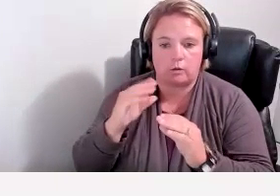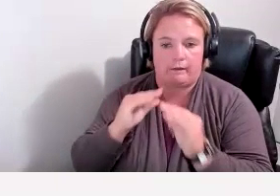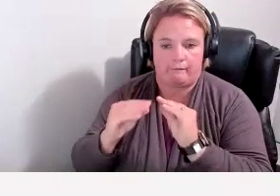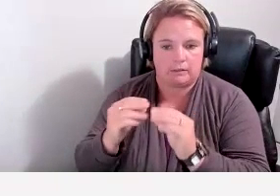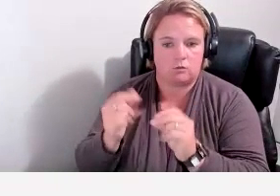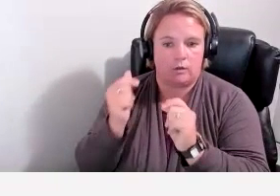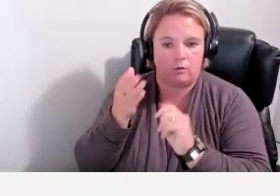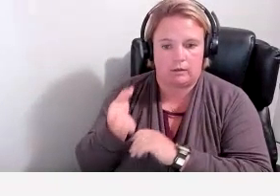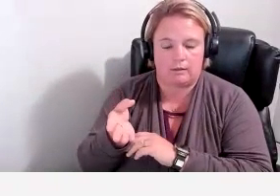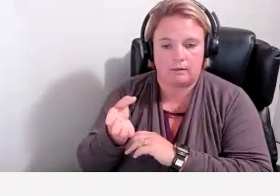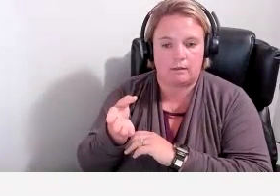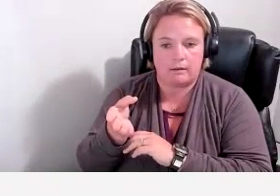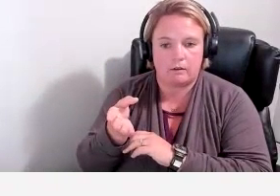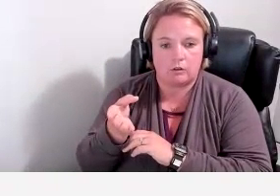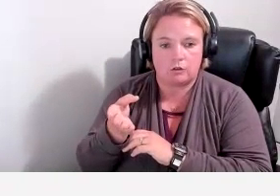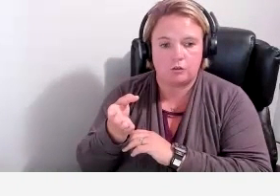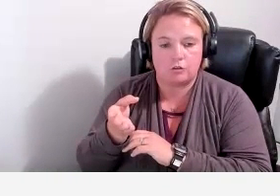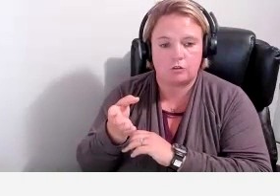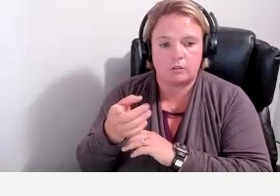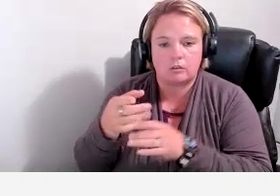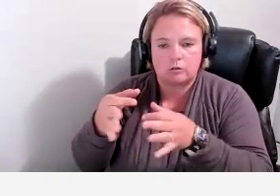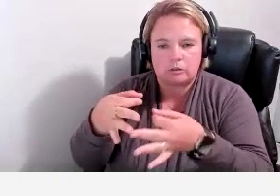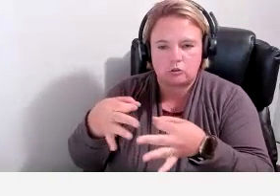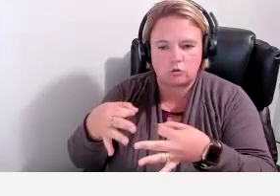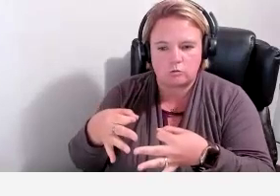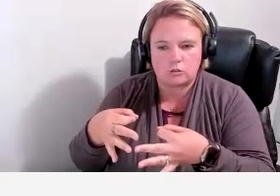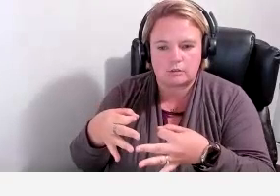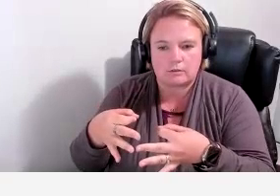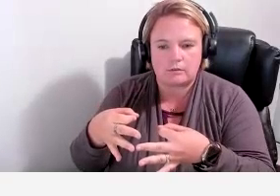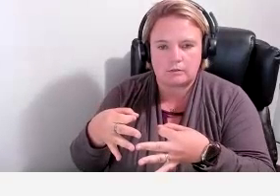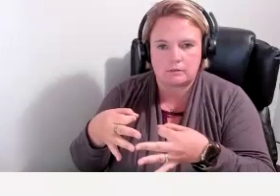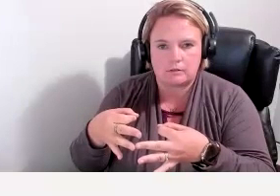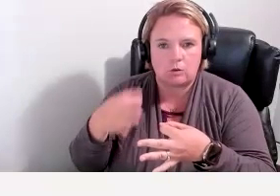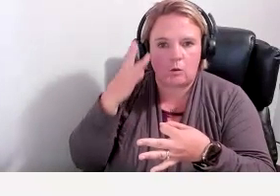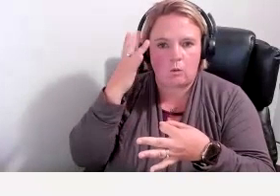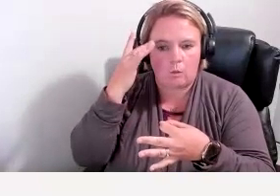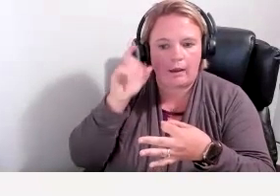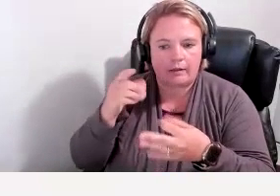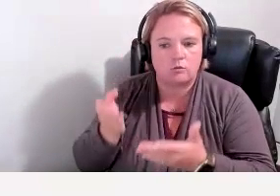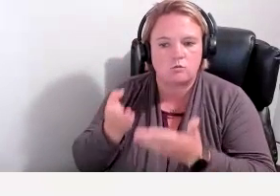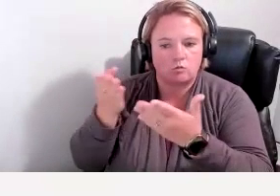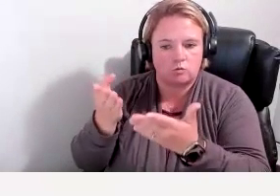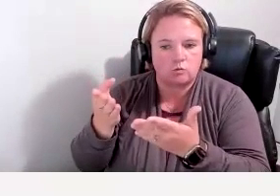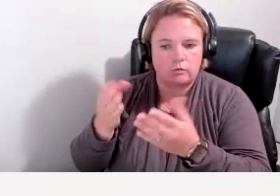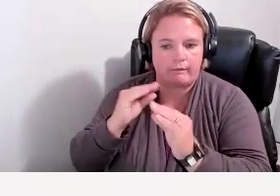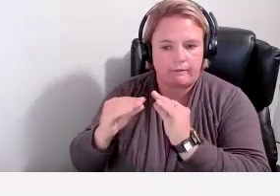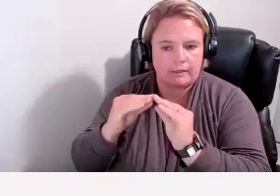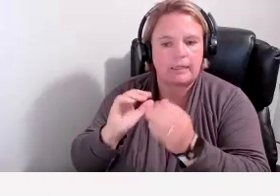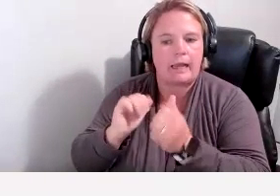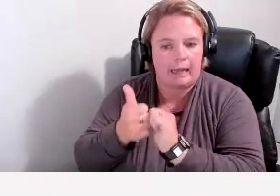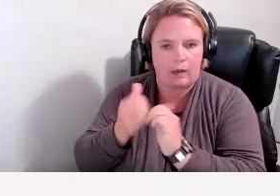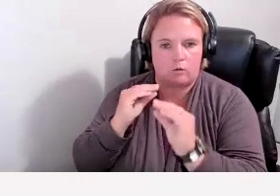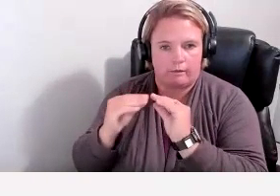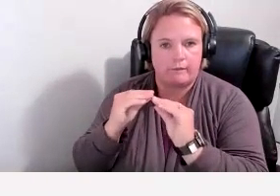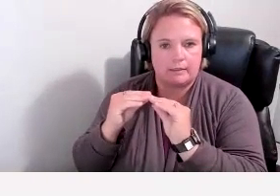there. Again, there will be a brief description, why it's recommended to be fixed, and how to fix it.